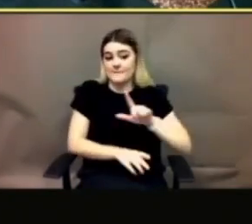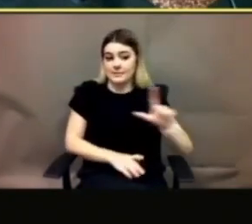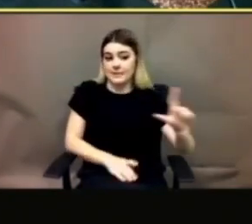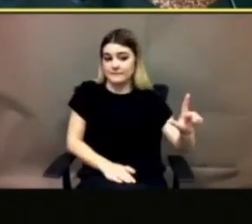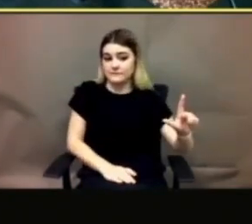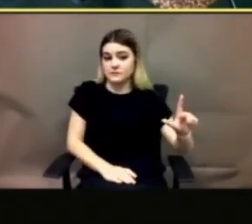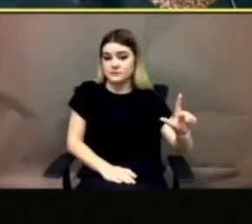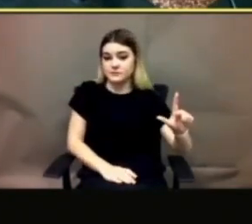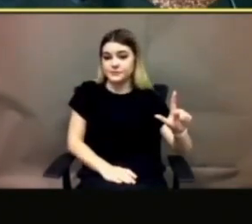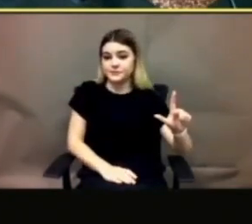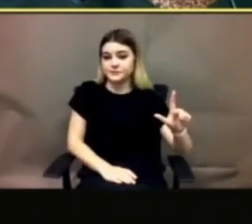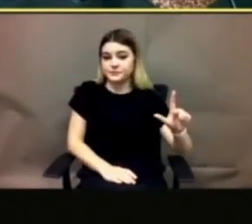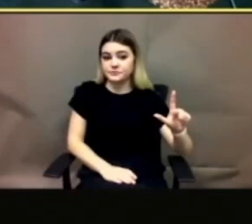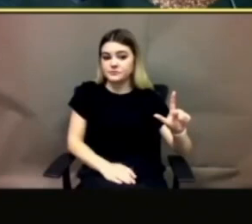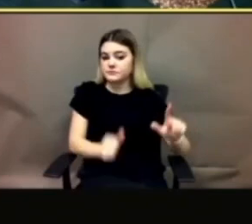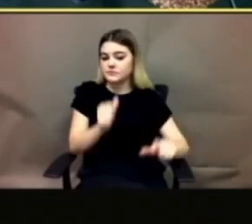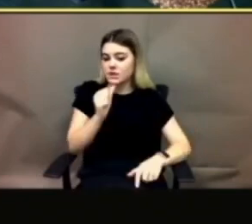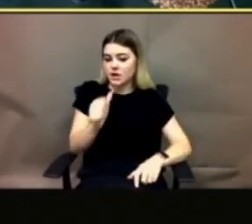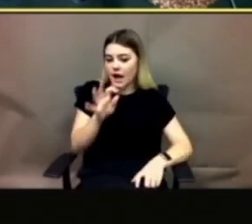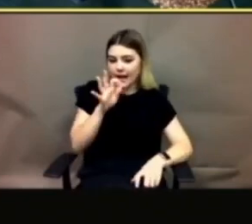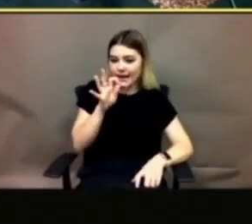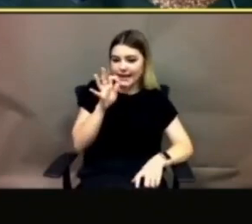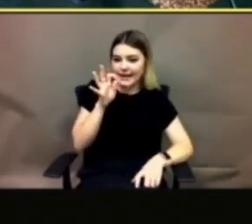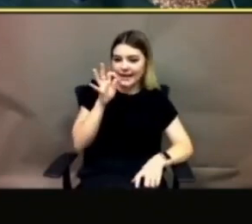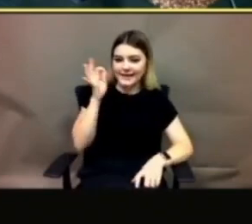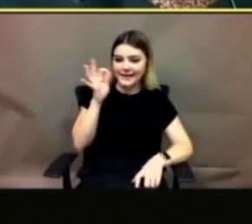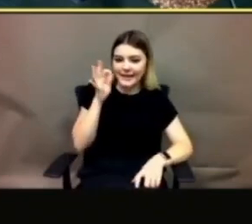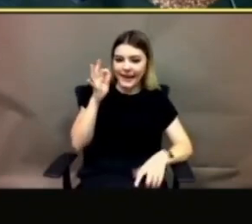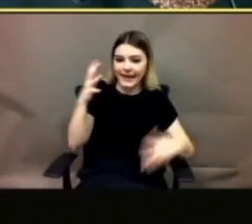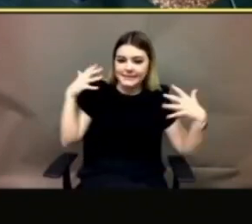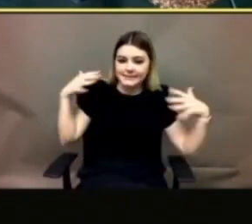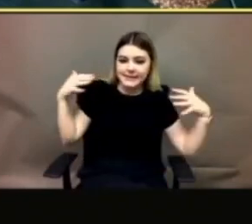and choose a sound from the sound library.